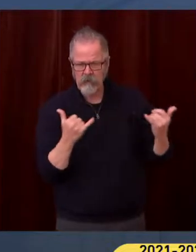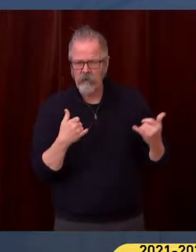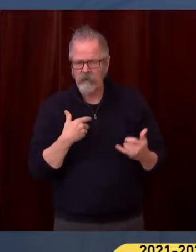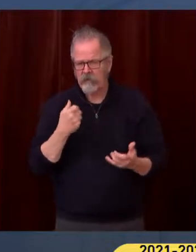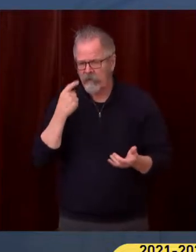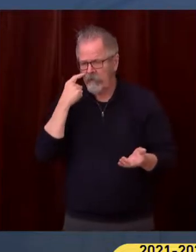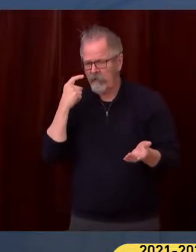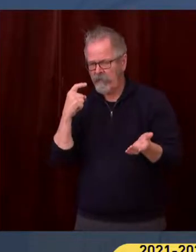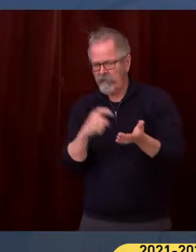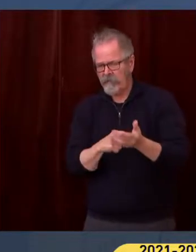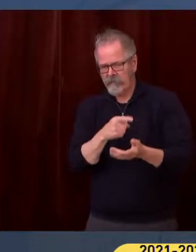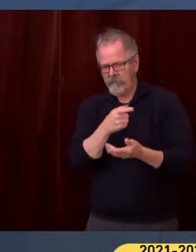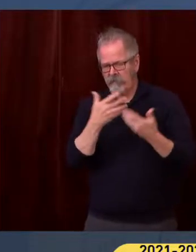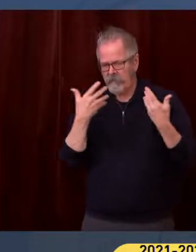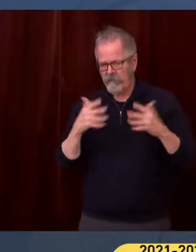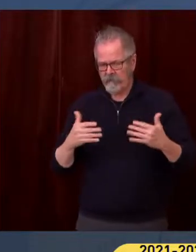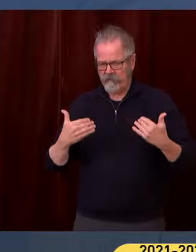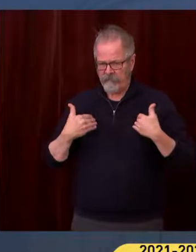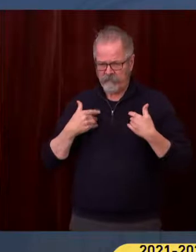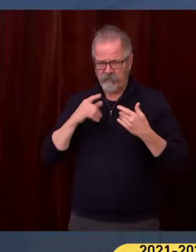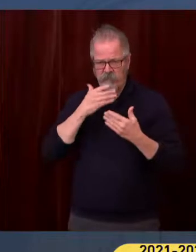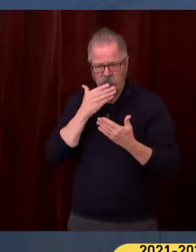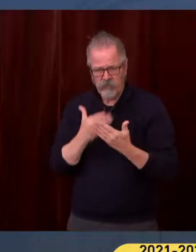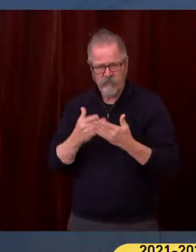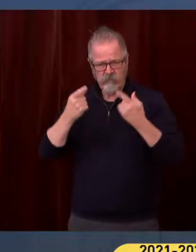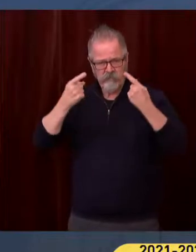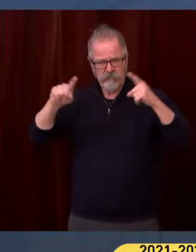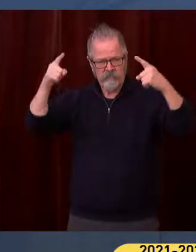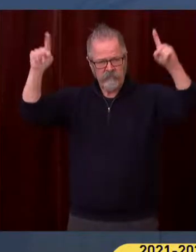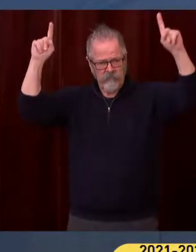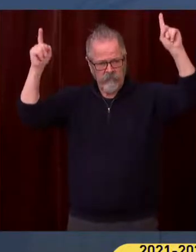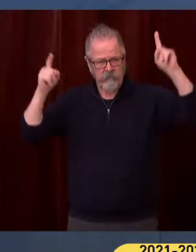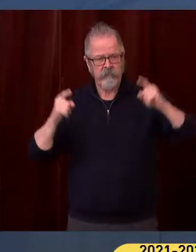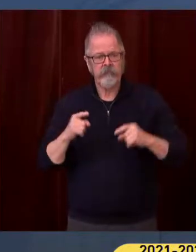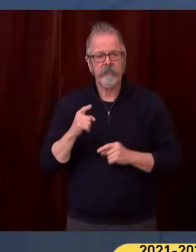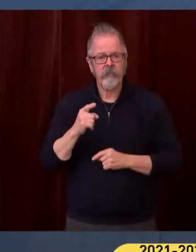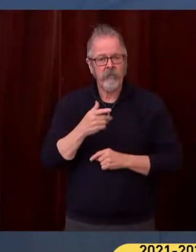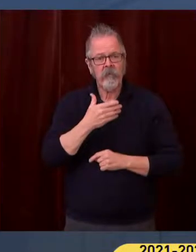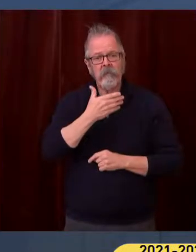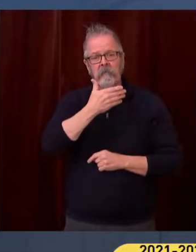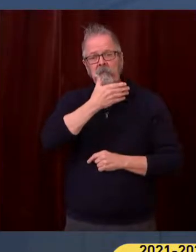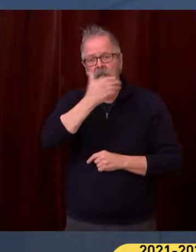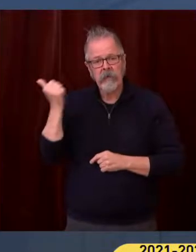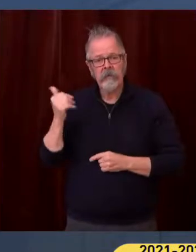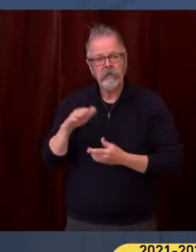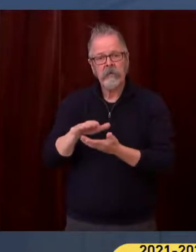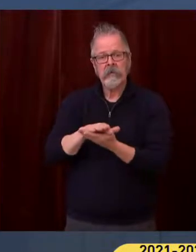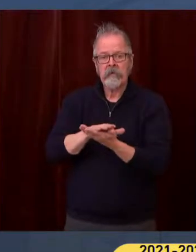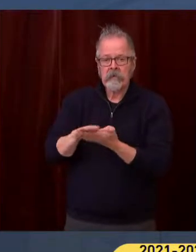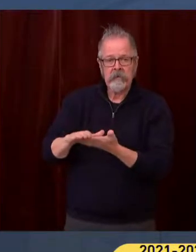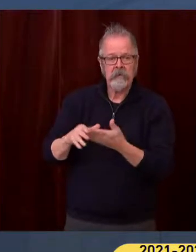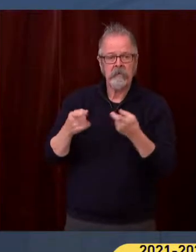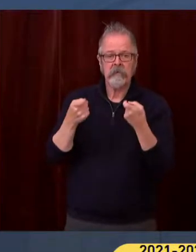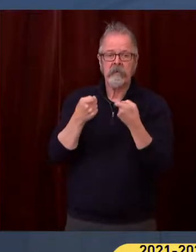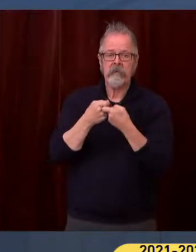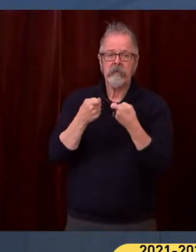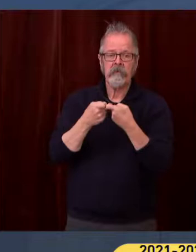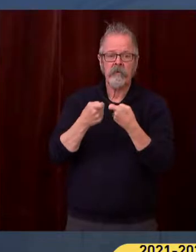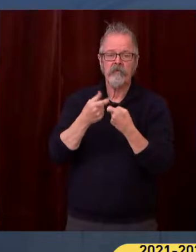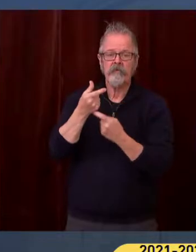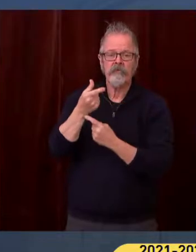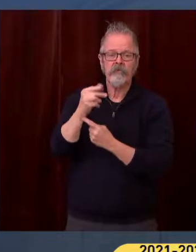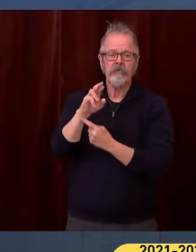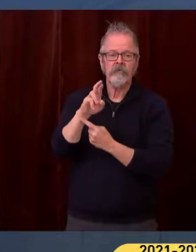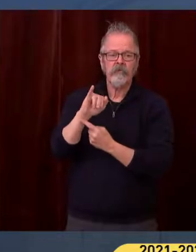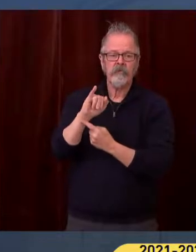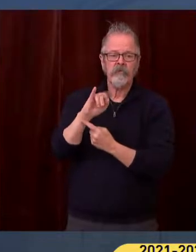percent clean grid bill in the country, the best energy efficiency standards. And it's a large part because of your leadership. With that, I'd like to ask